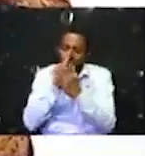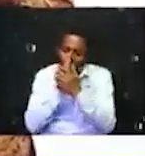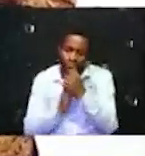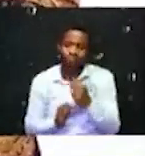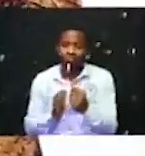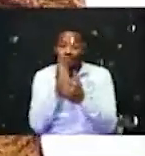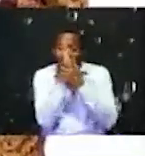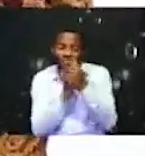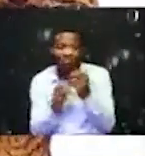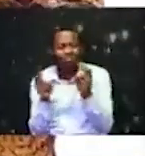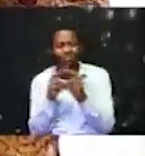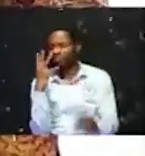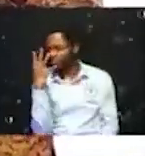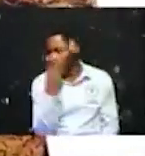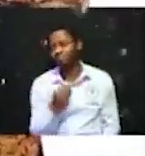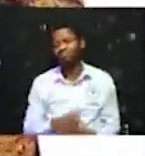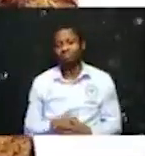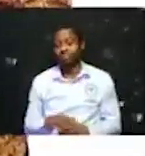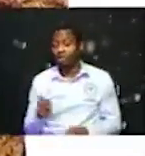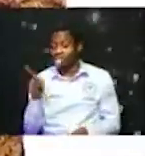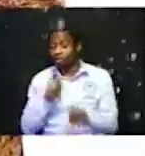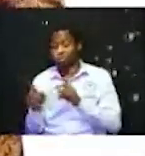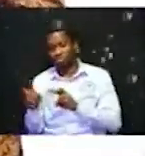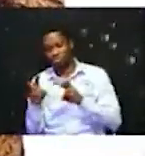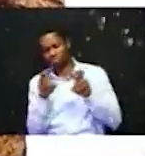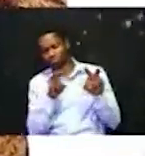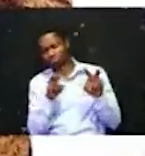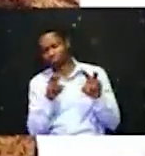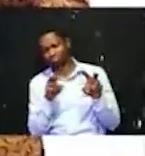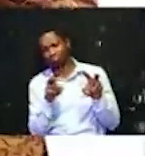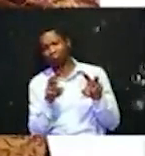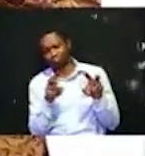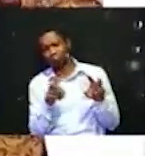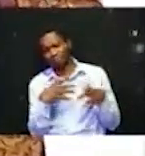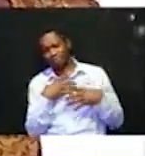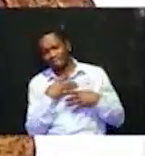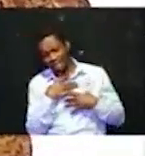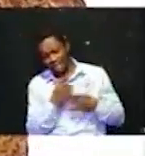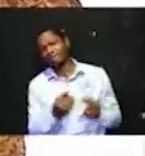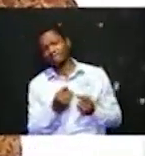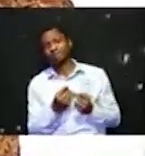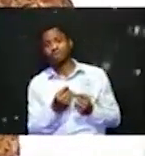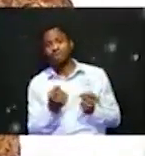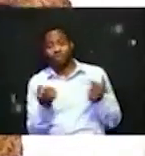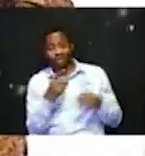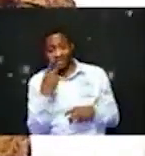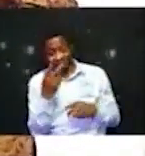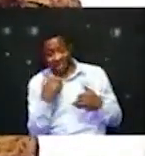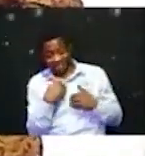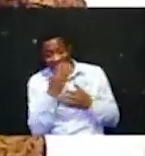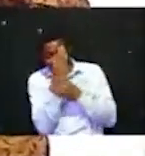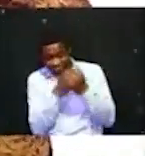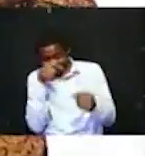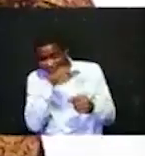beautiful. Ahobrase e fe yi papa. People admire that. Na nipa pe papa papa. And when they see that, they will respect you. Na se wo